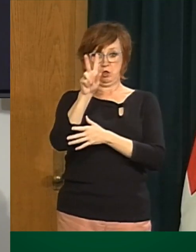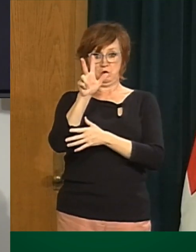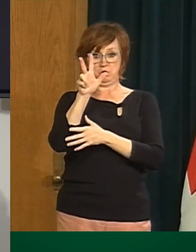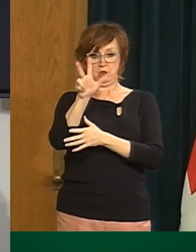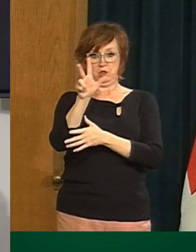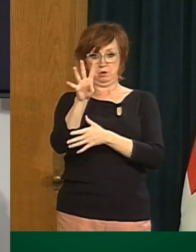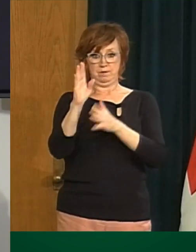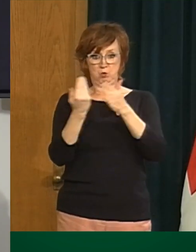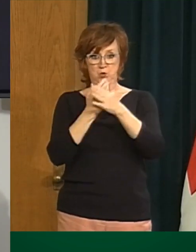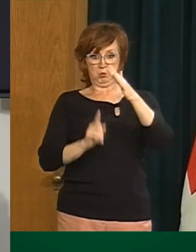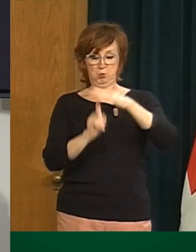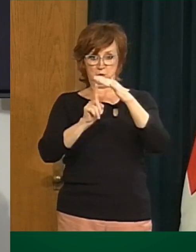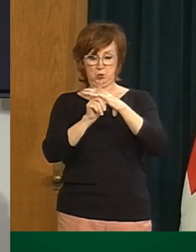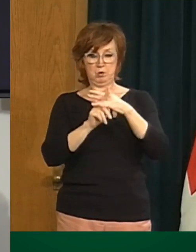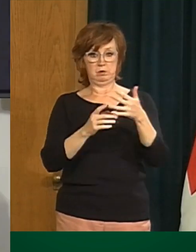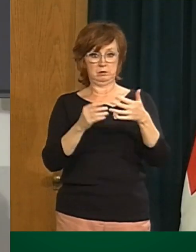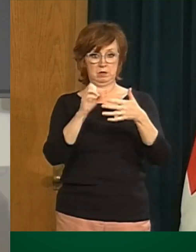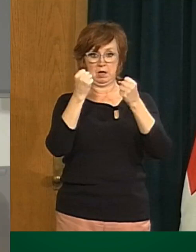confirmed cases today,